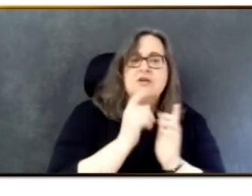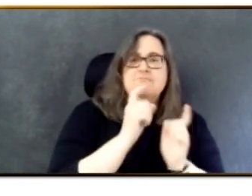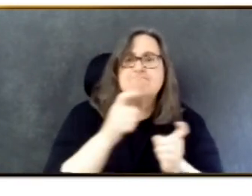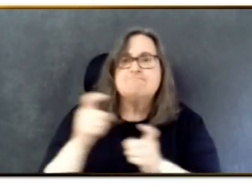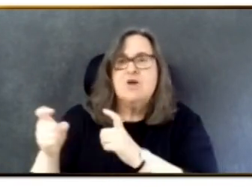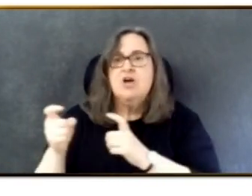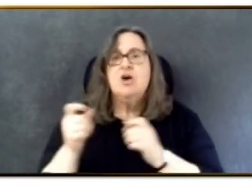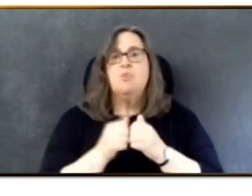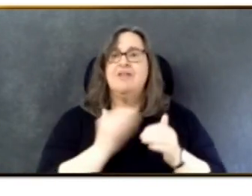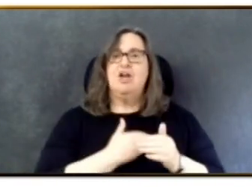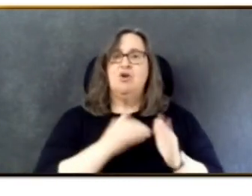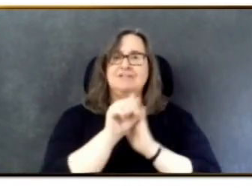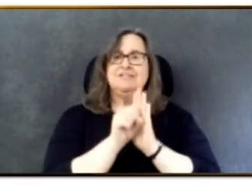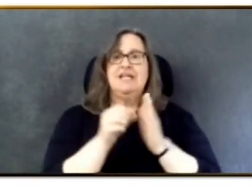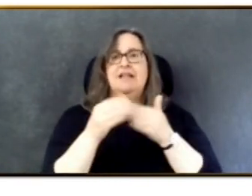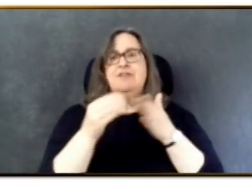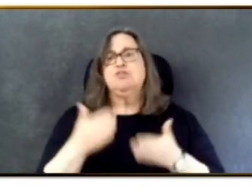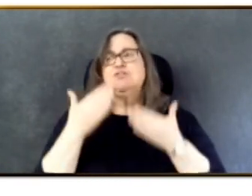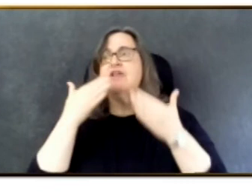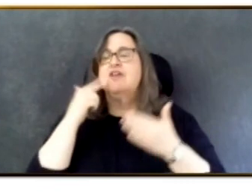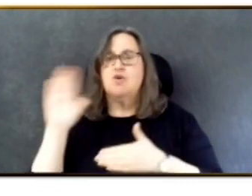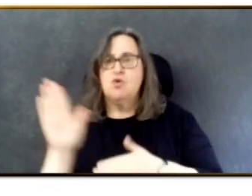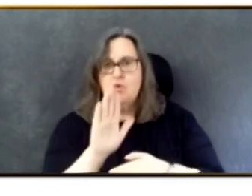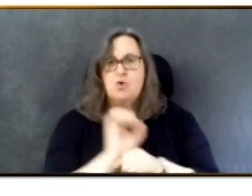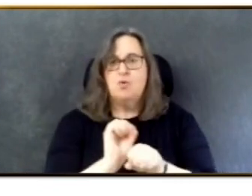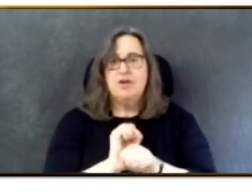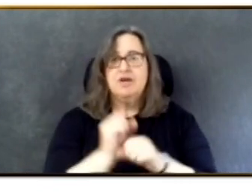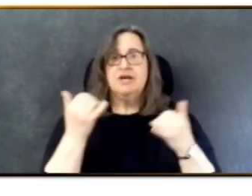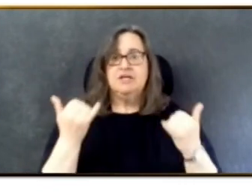you. Today, we are reporting